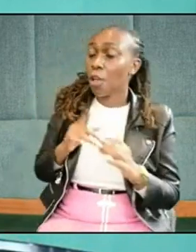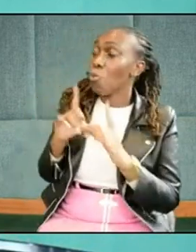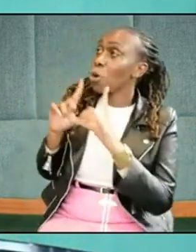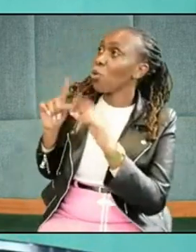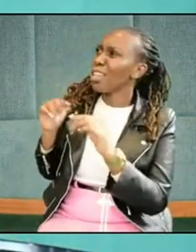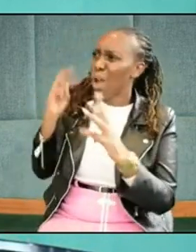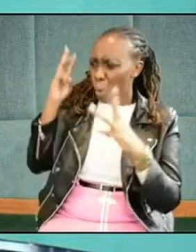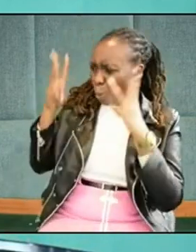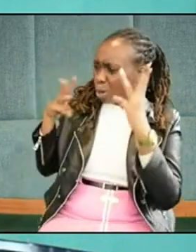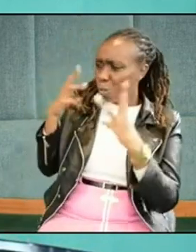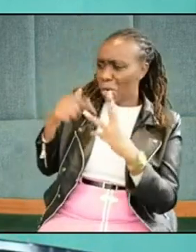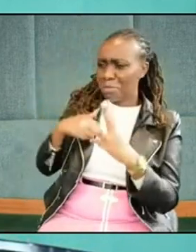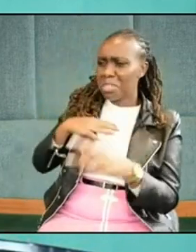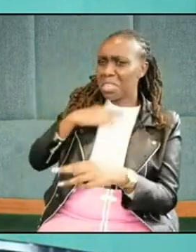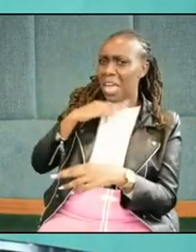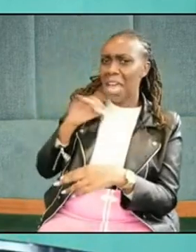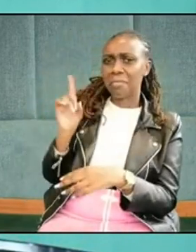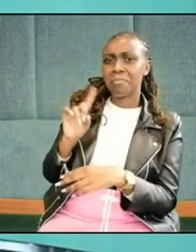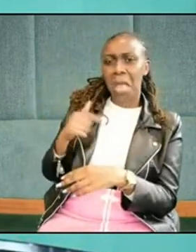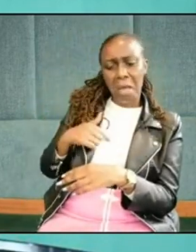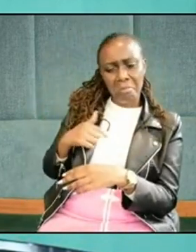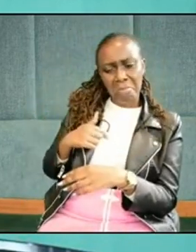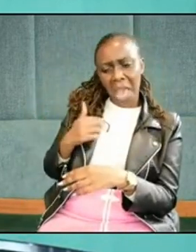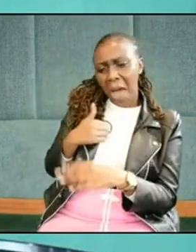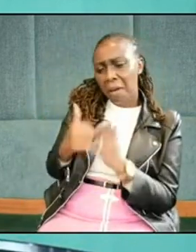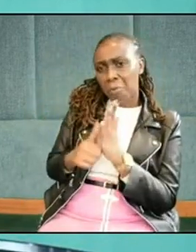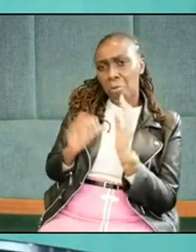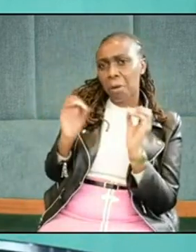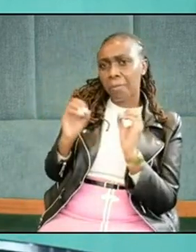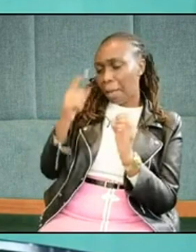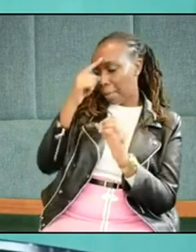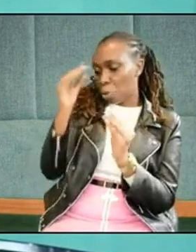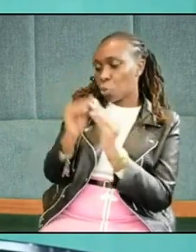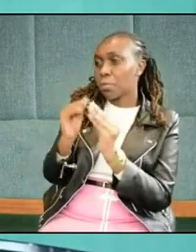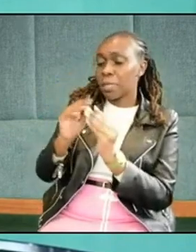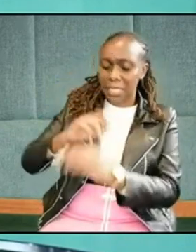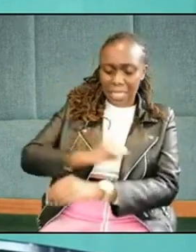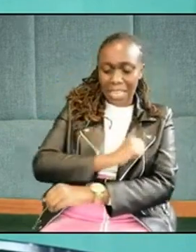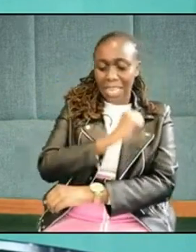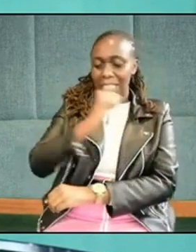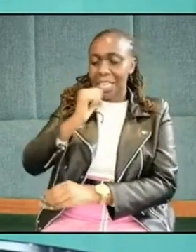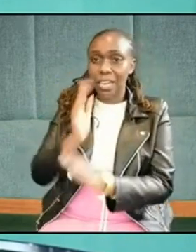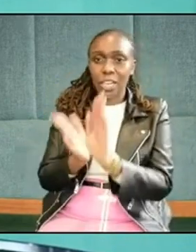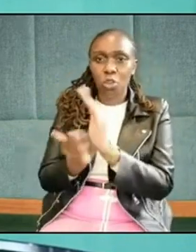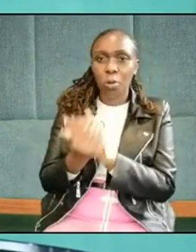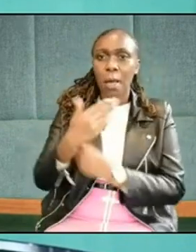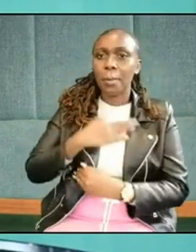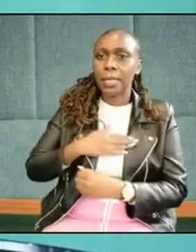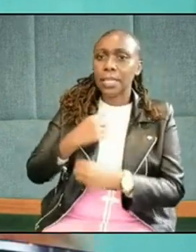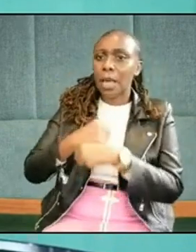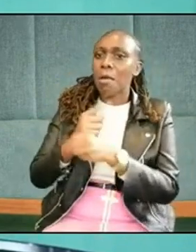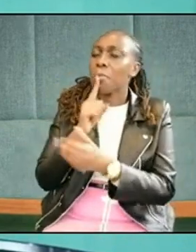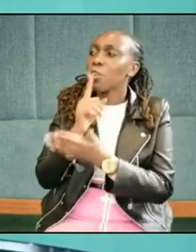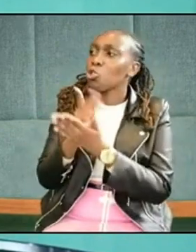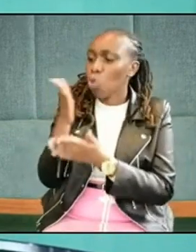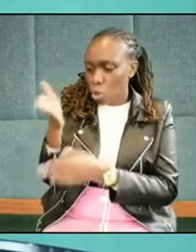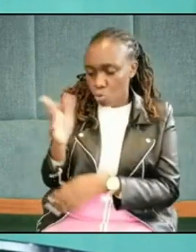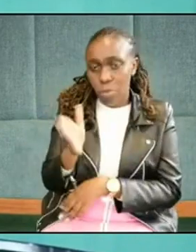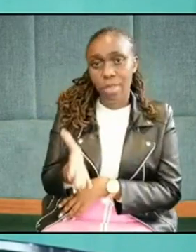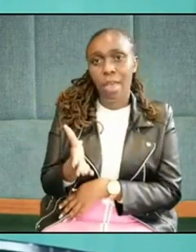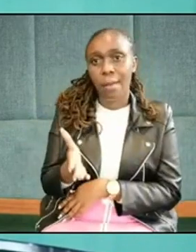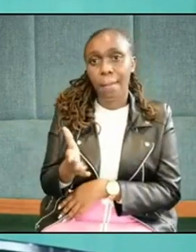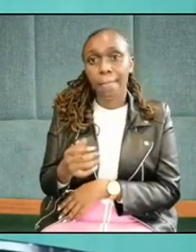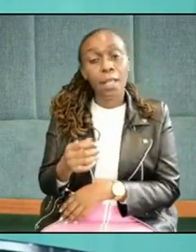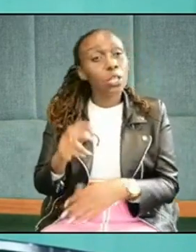I die, it's not an issue for me because I'll meet you on the resurrection morning. Make sure you are there. There are